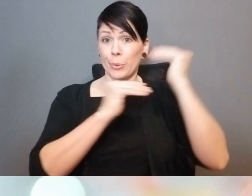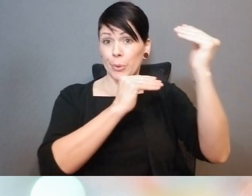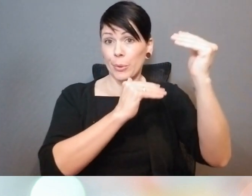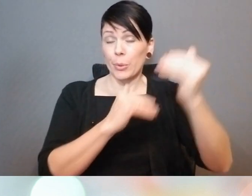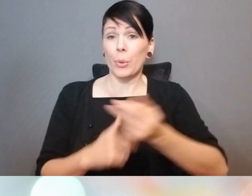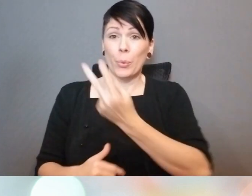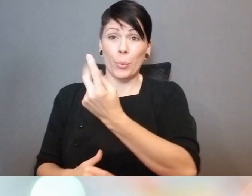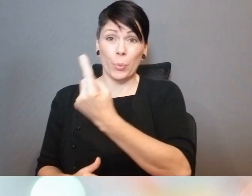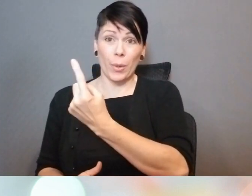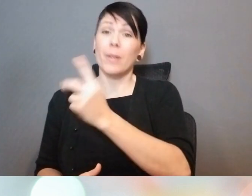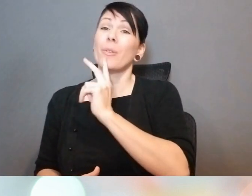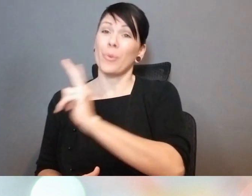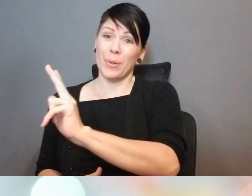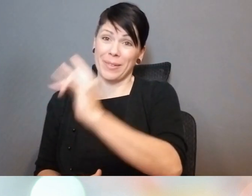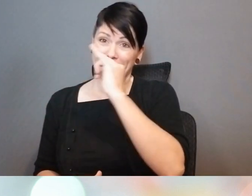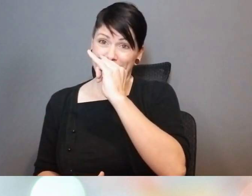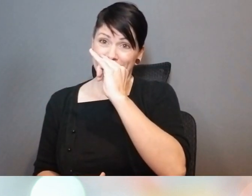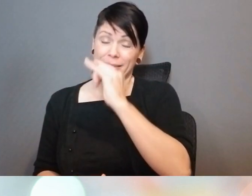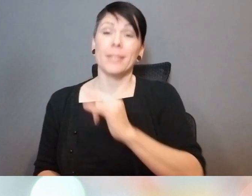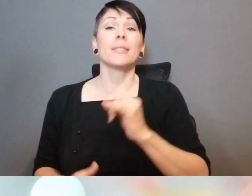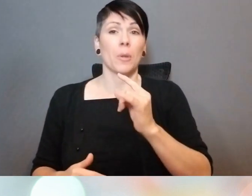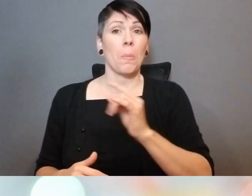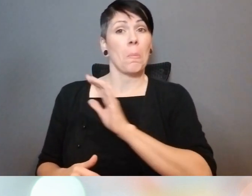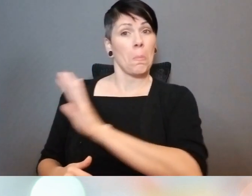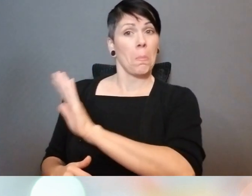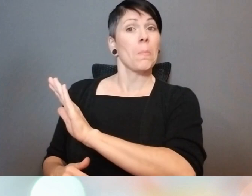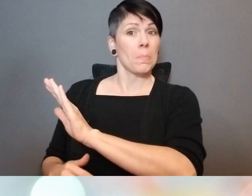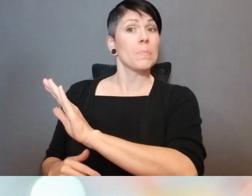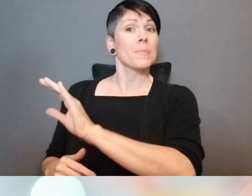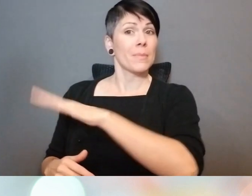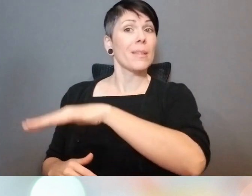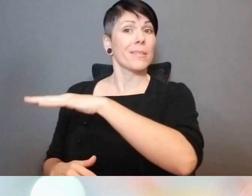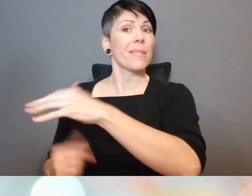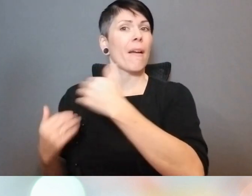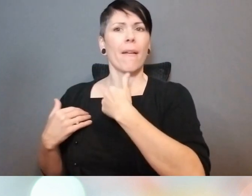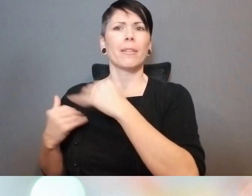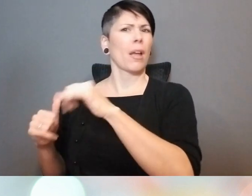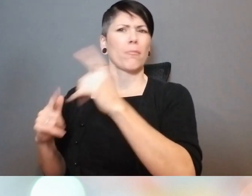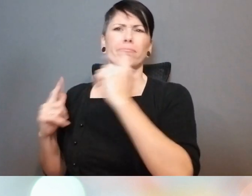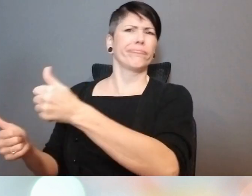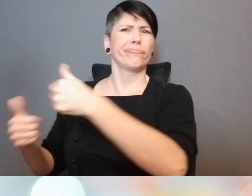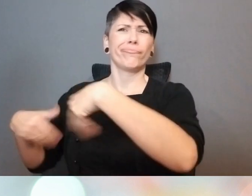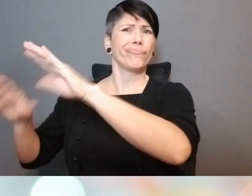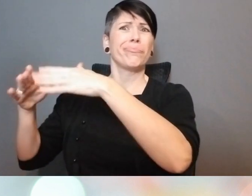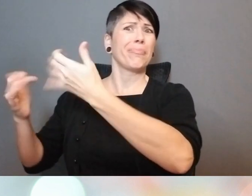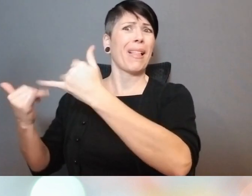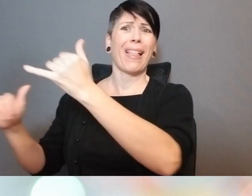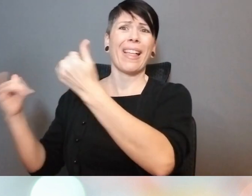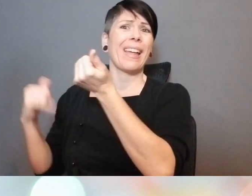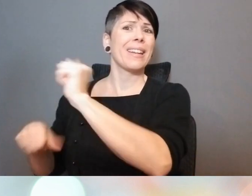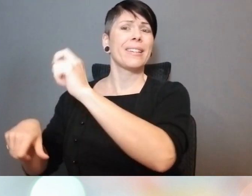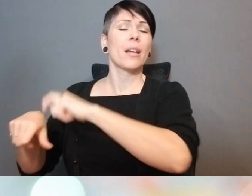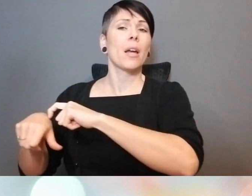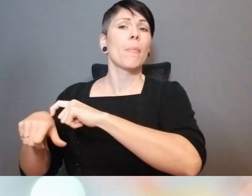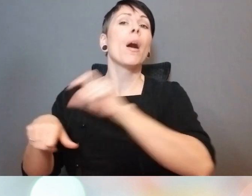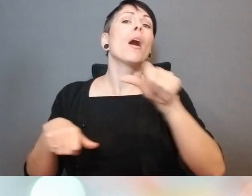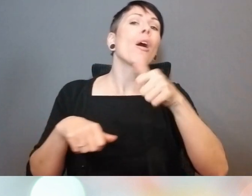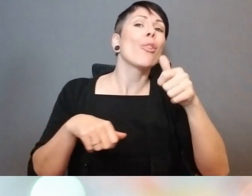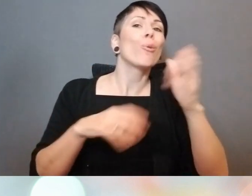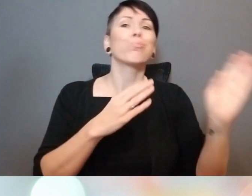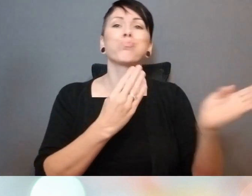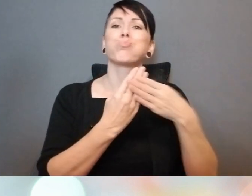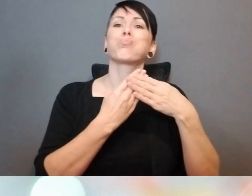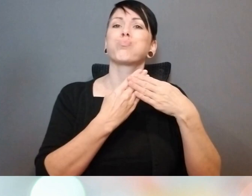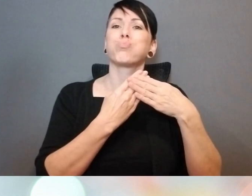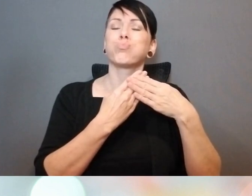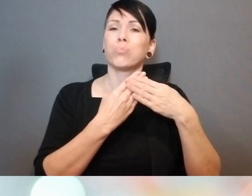to our daughter, and then the bulk of the items are in a different closed-off space where the kiddo can only play with them when we are supervising.